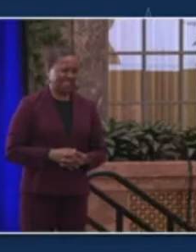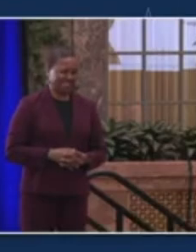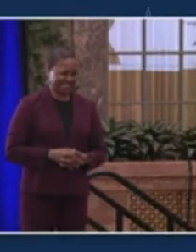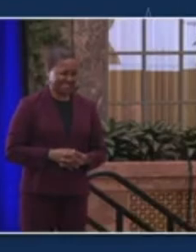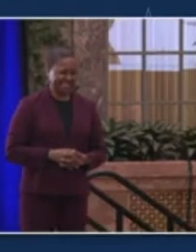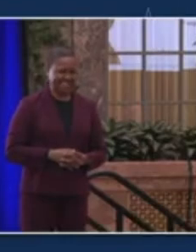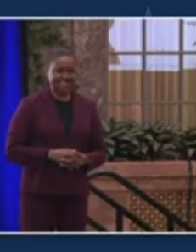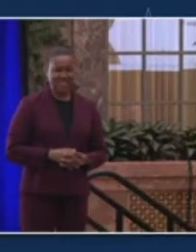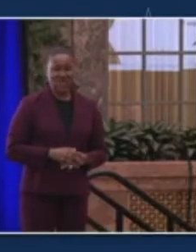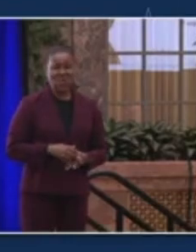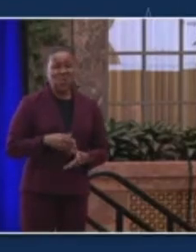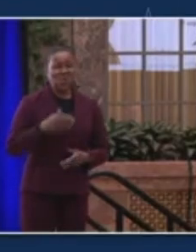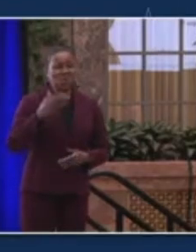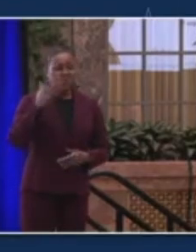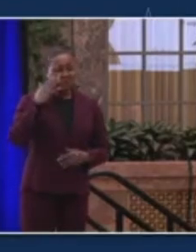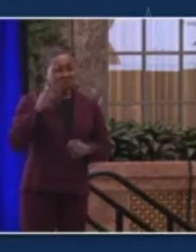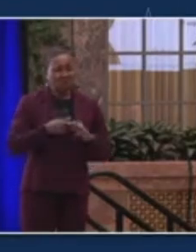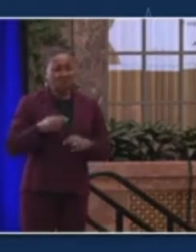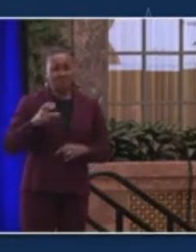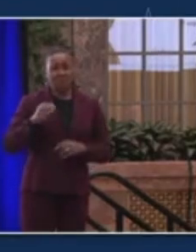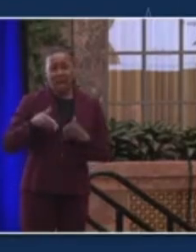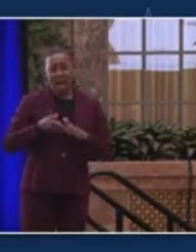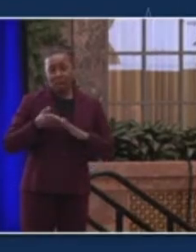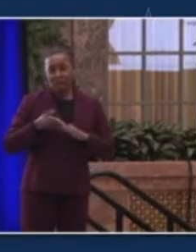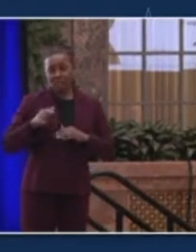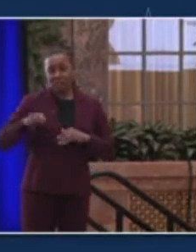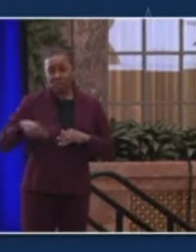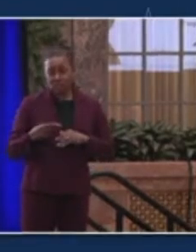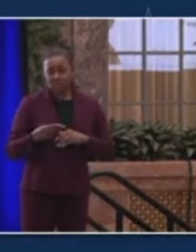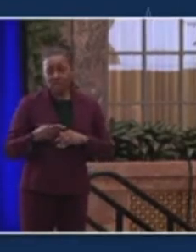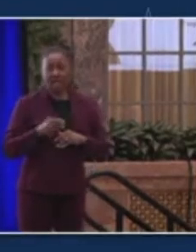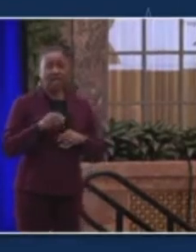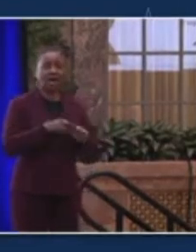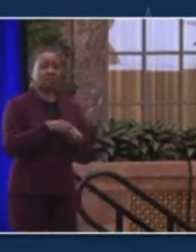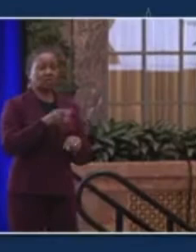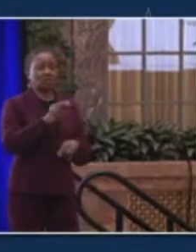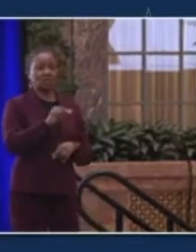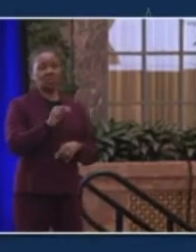leader of Operation Push, and Mrs. Nancy Jefferson.